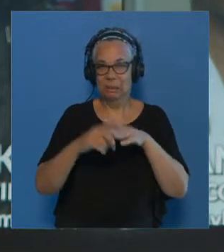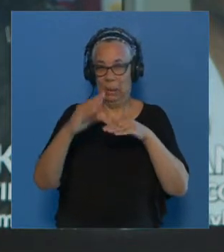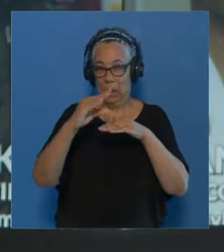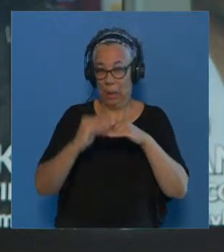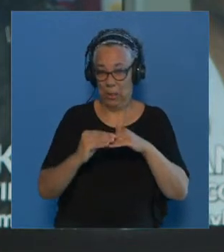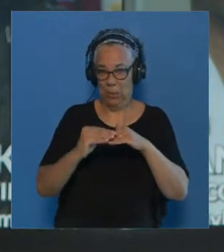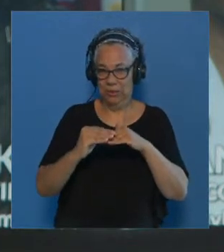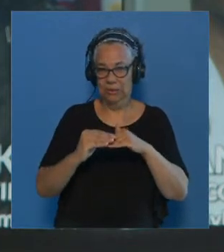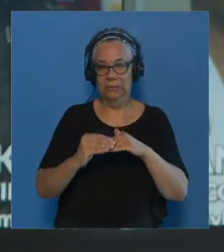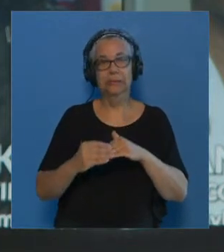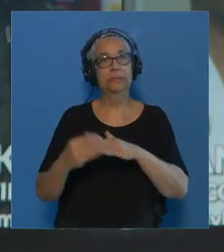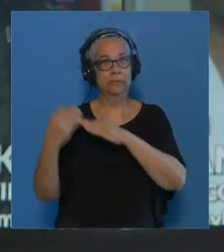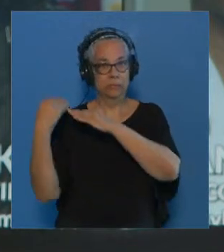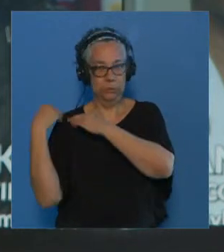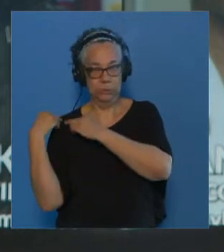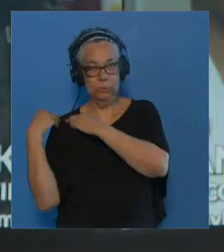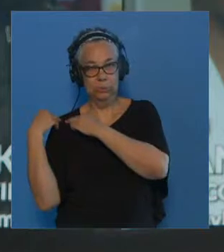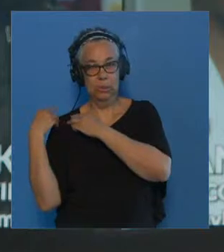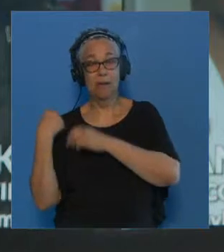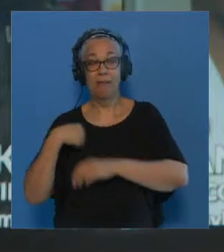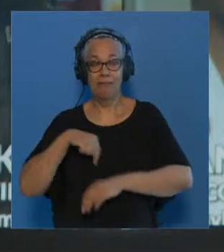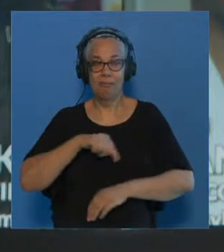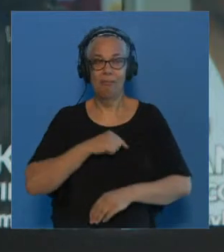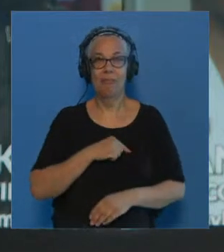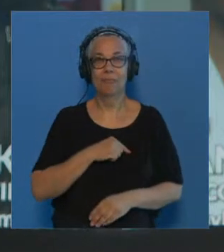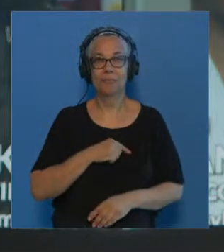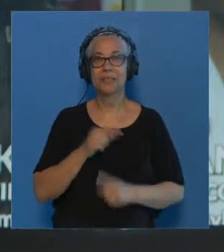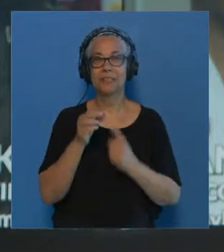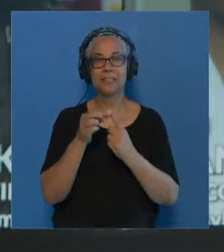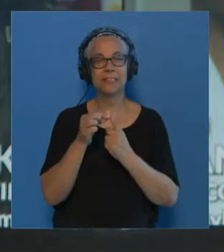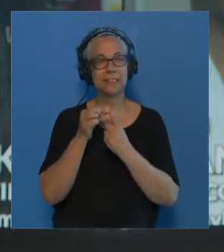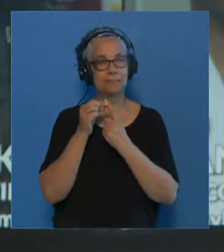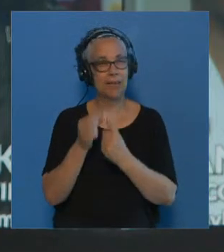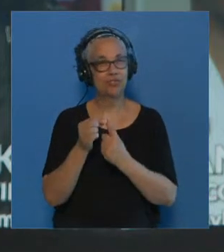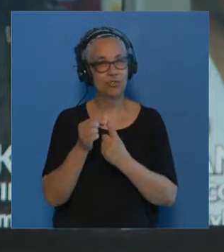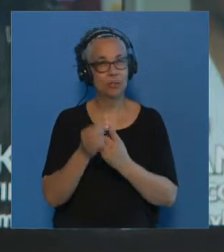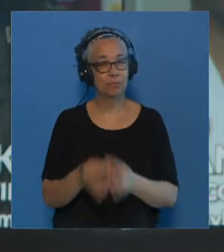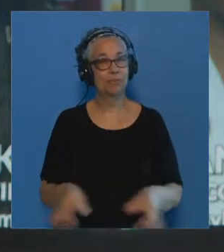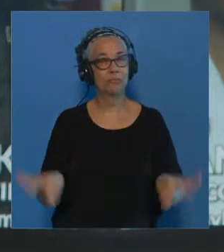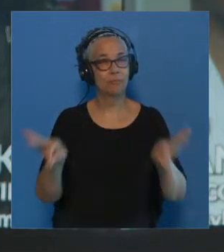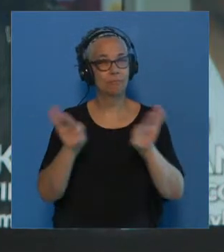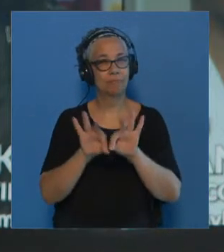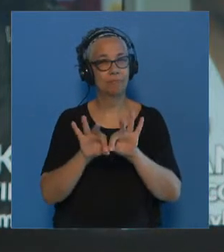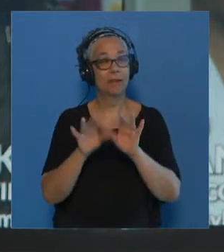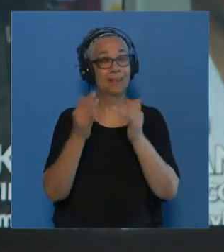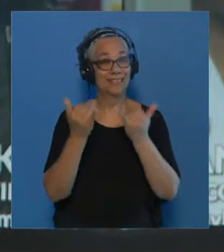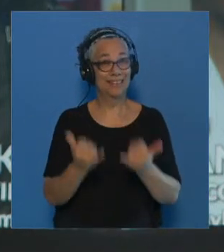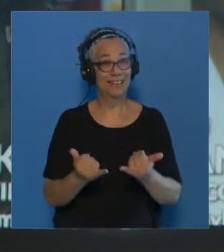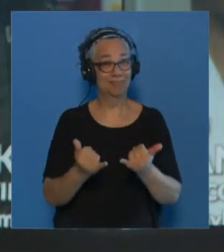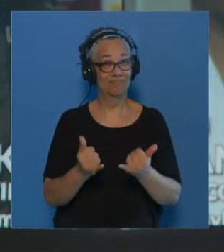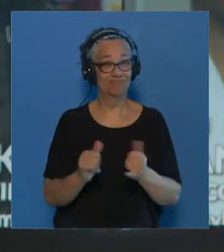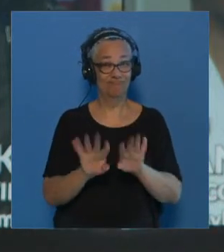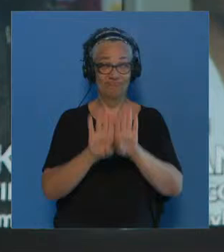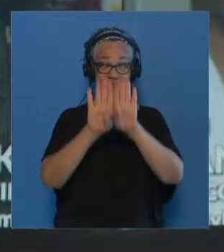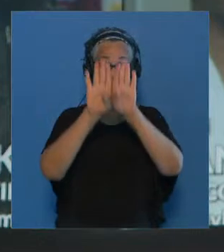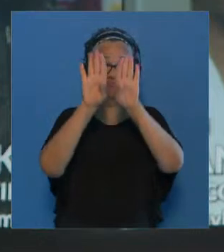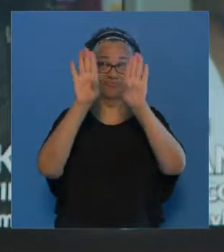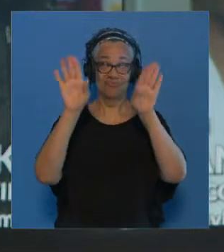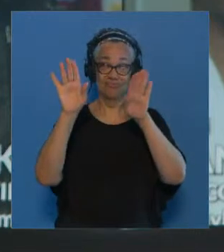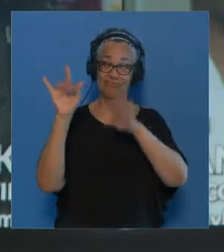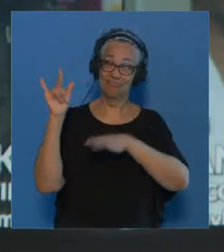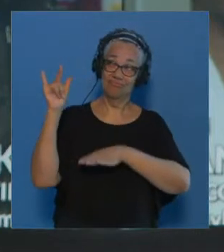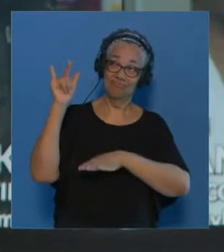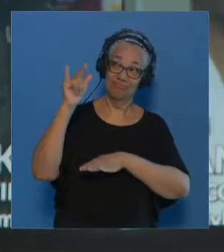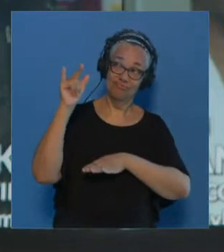lies with each of us, and is especially important now as we have reopened our borders and we have a